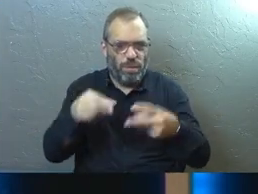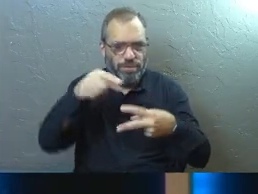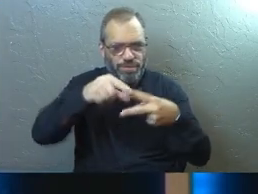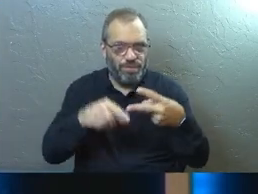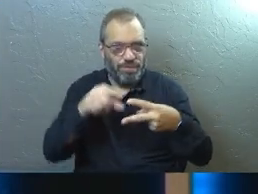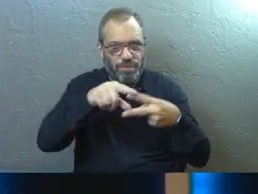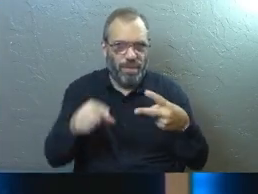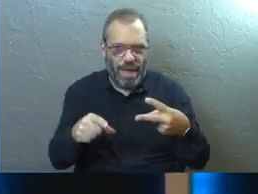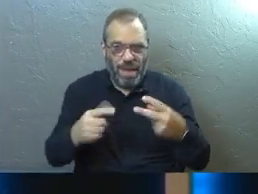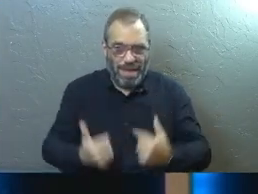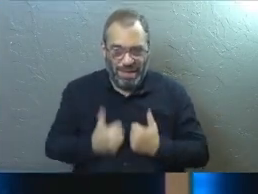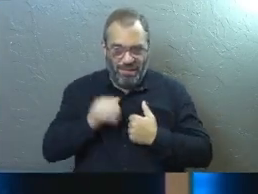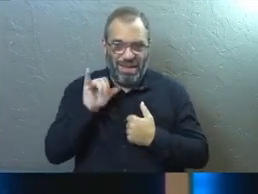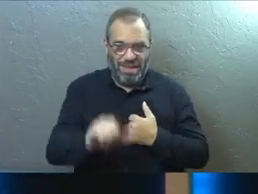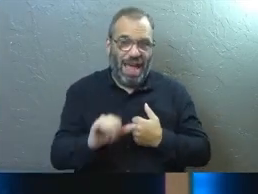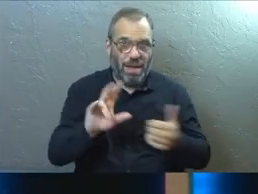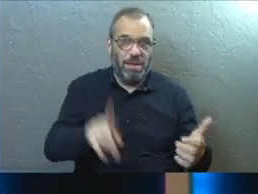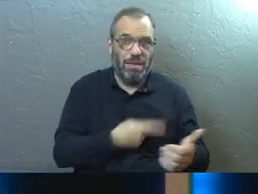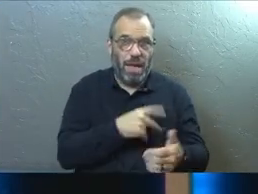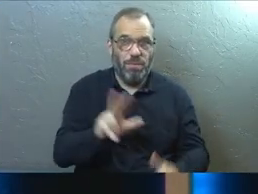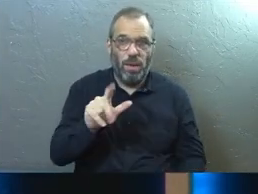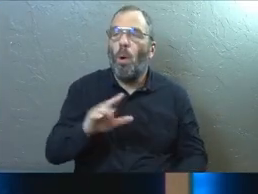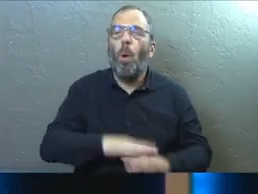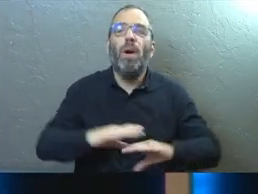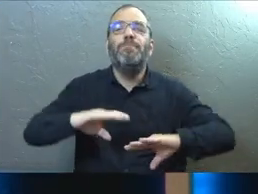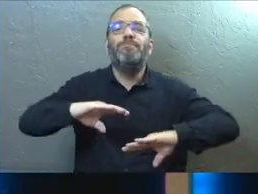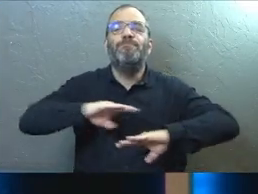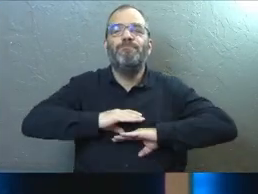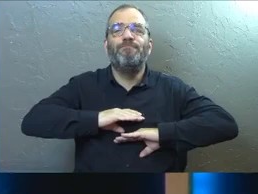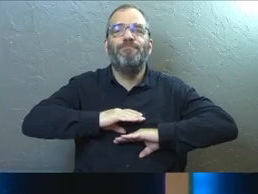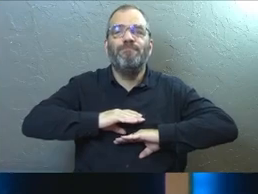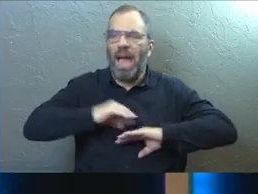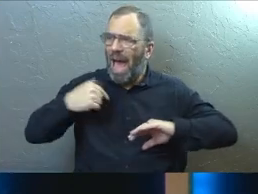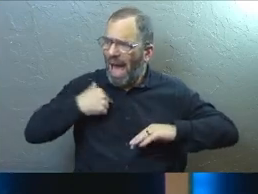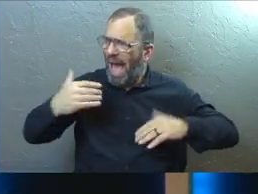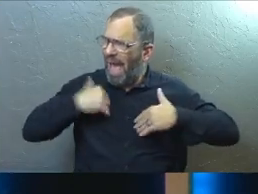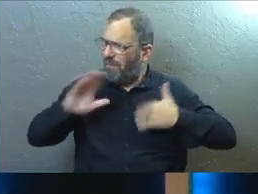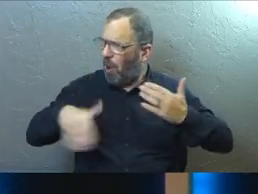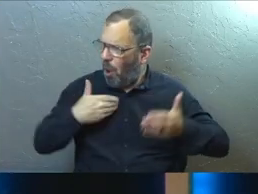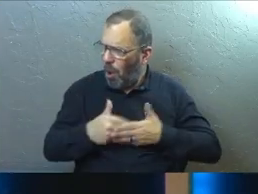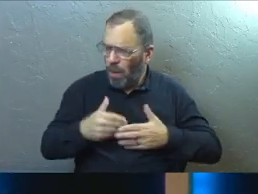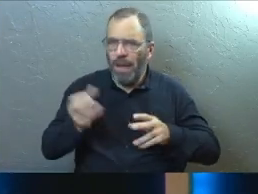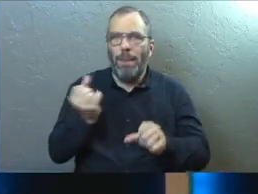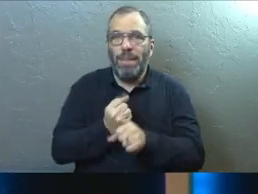on. That living that life, contentment, or to be able to say that I have everything